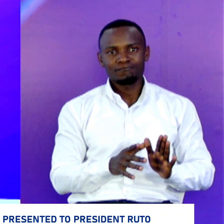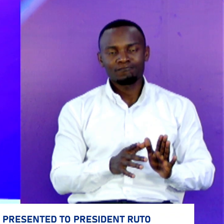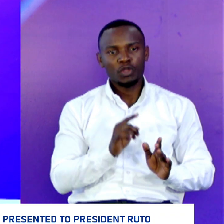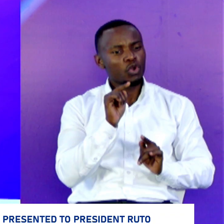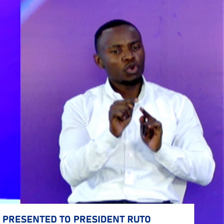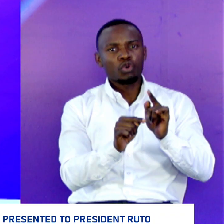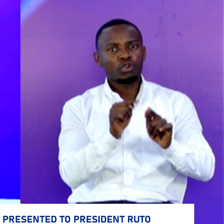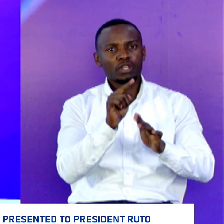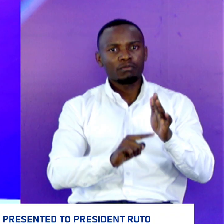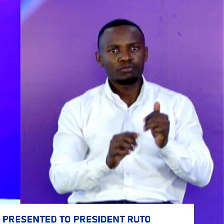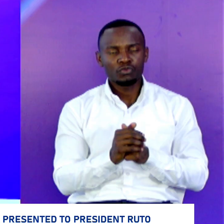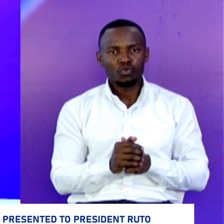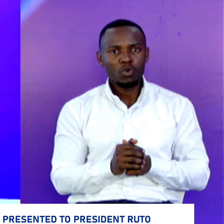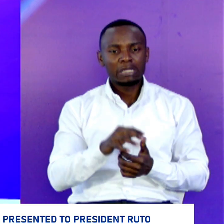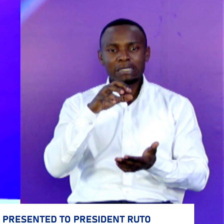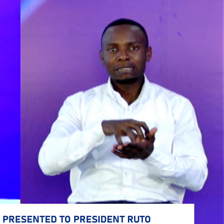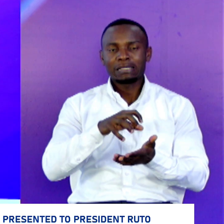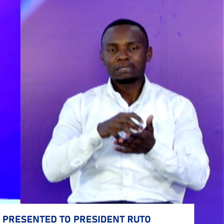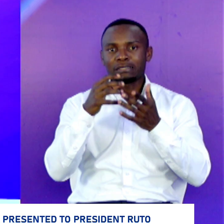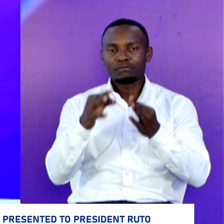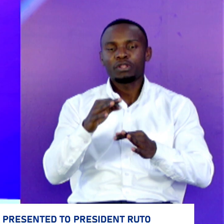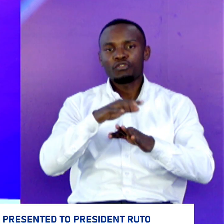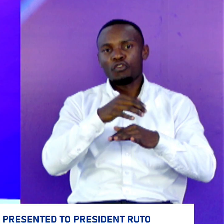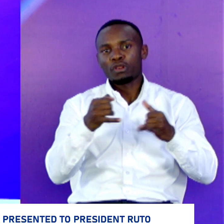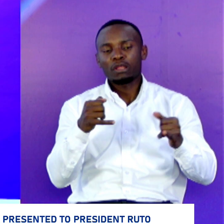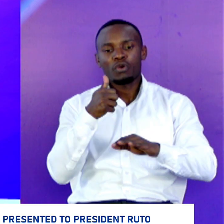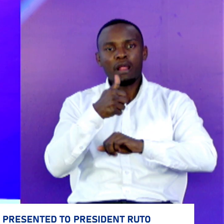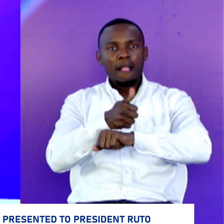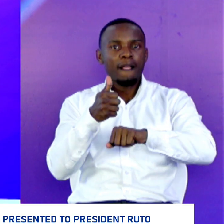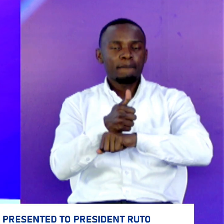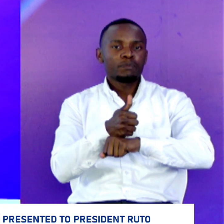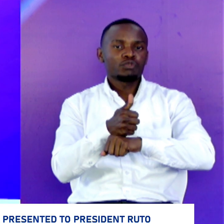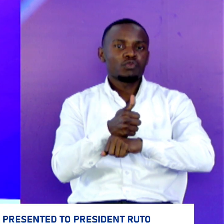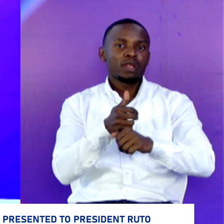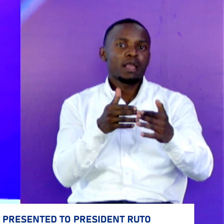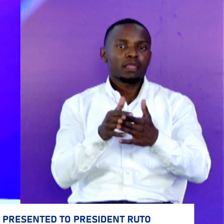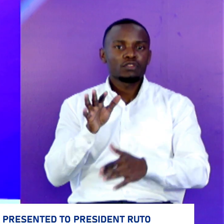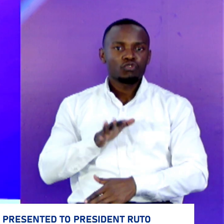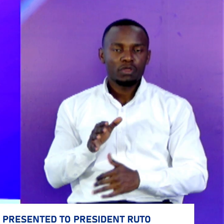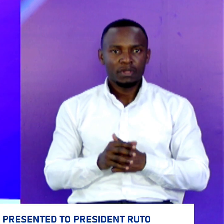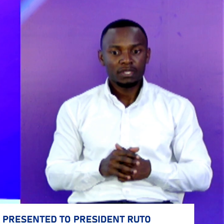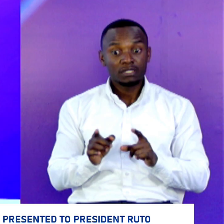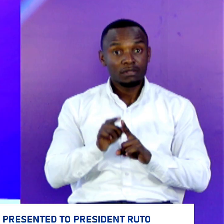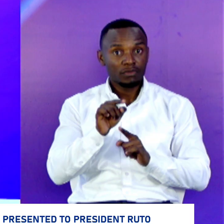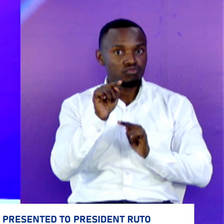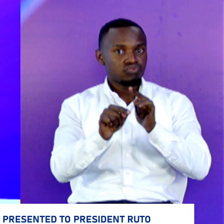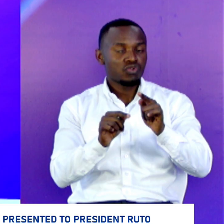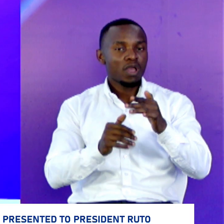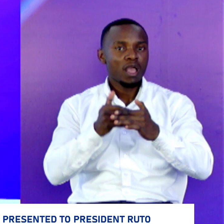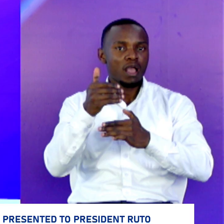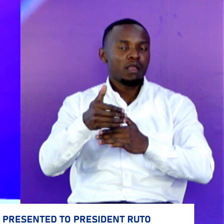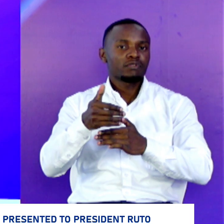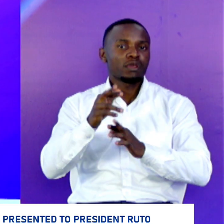of online abuse against women in Kenya. The condemnation follows the presentation of a